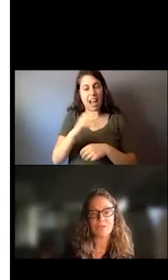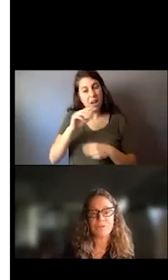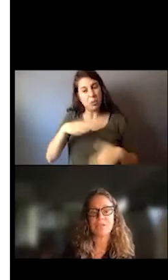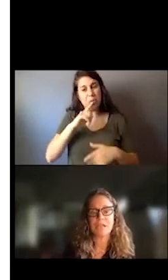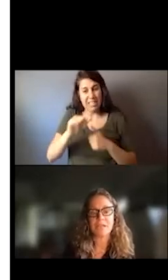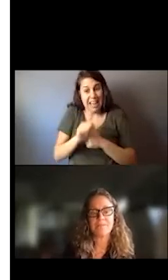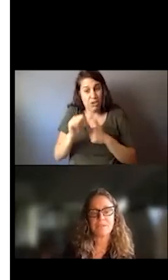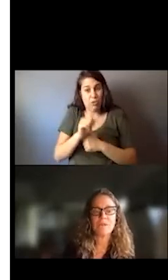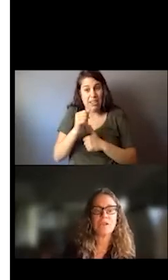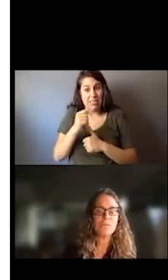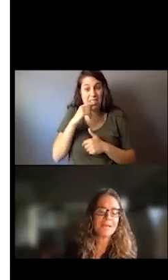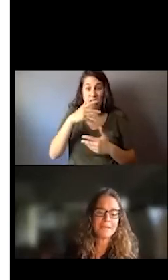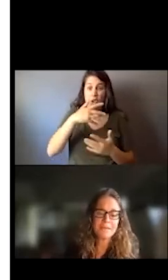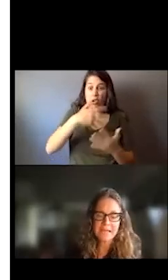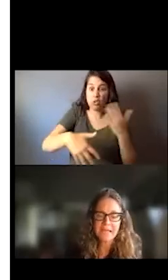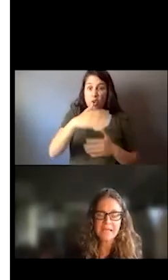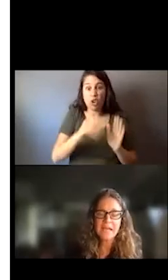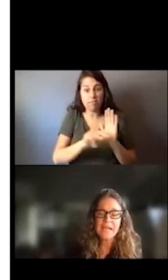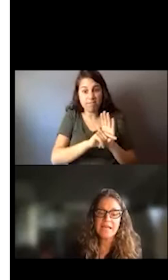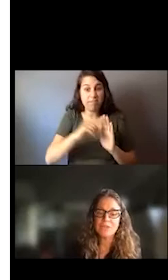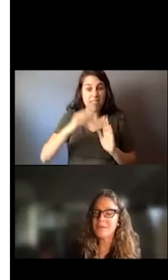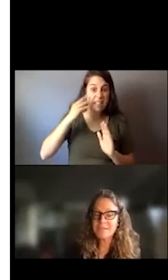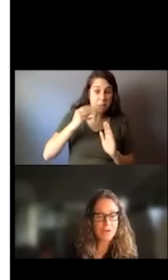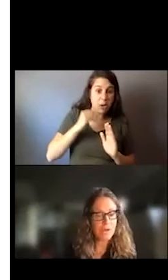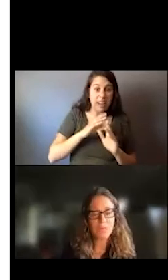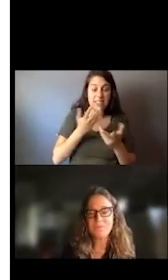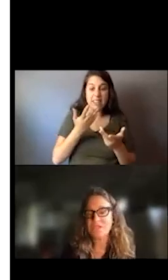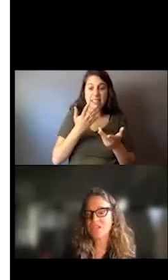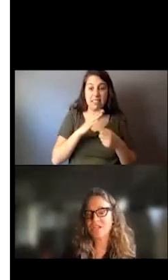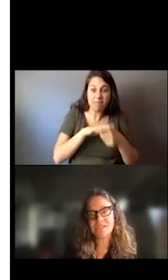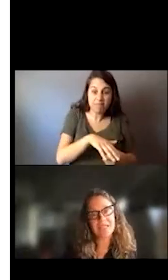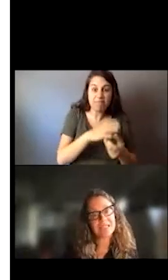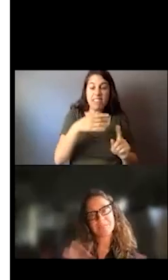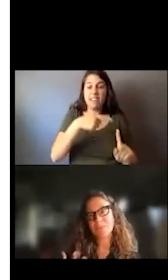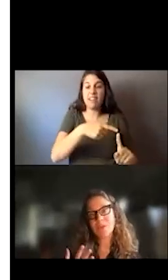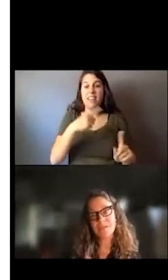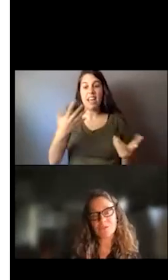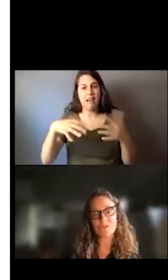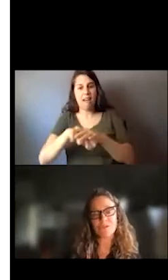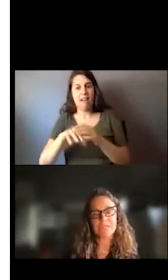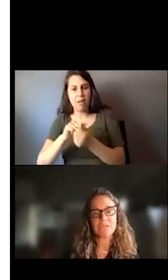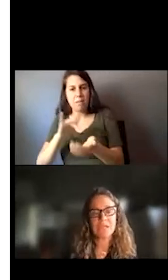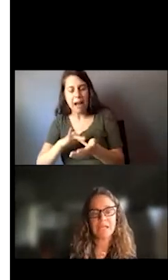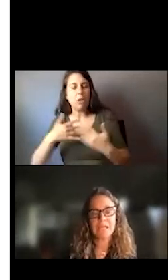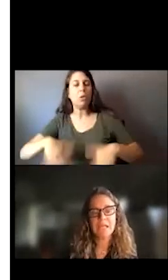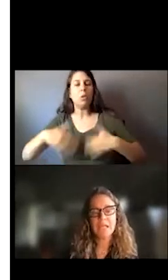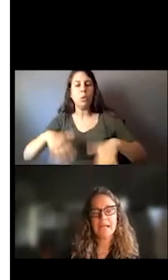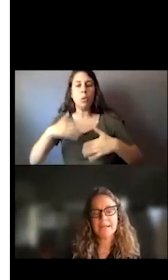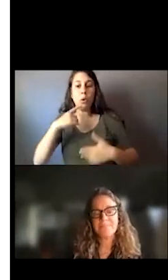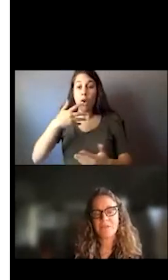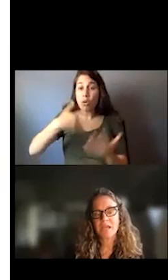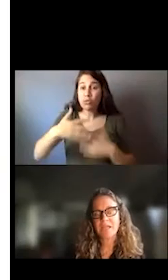and social adversity. So in the acute pandemic setting, as you must know, we've seen changes in the acceptability of social risk